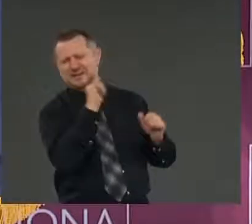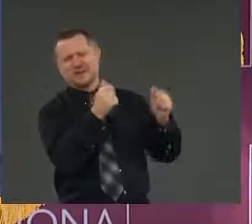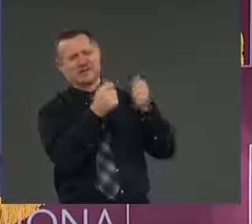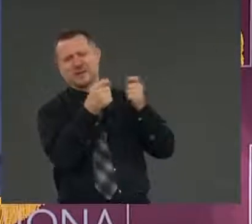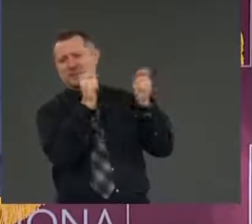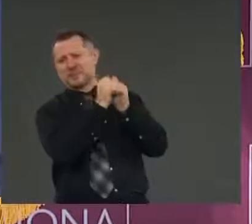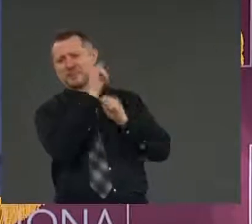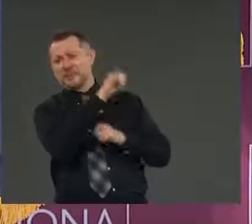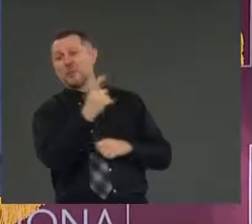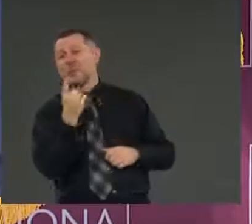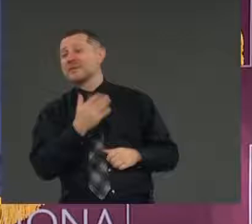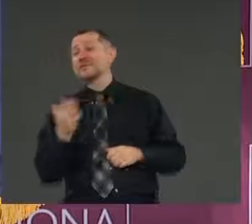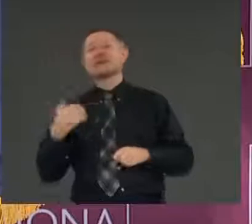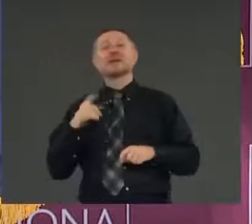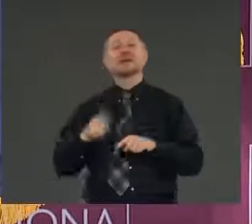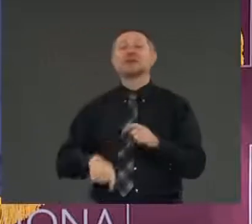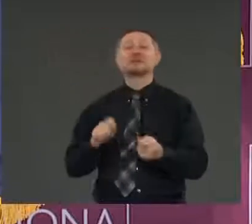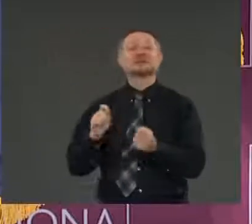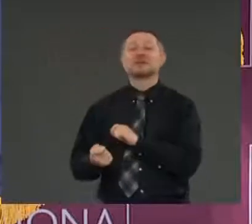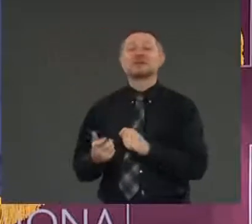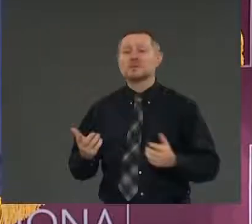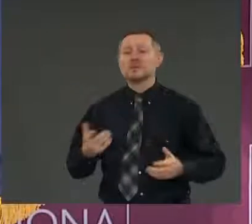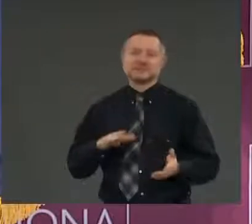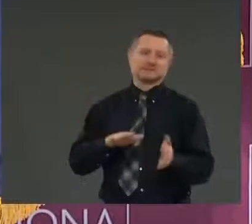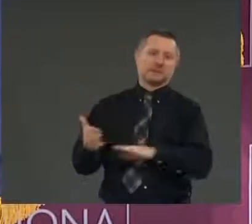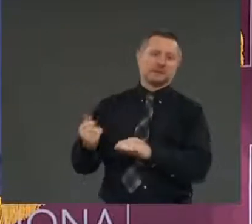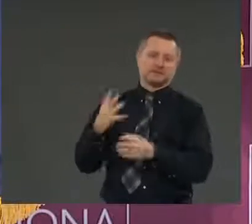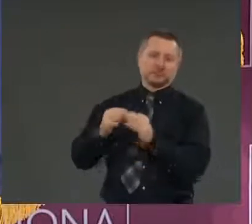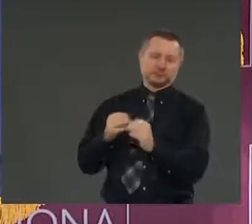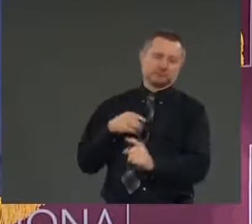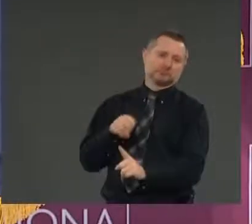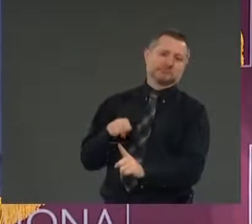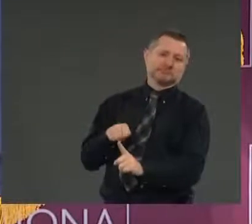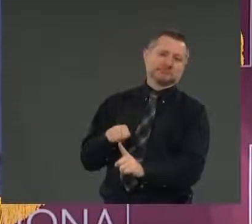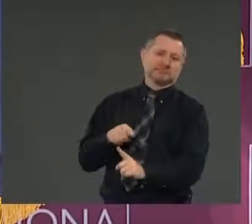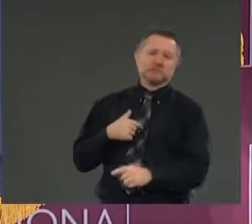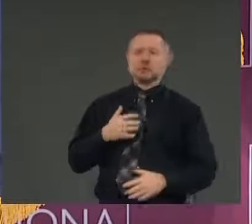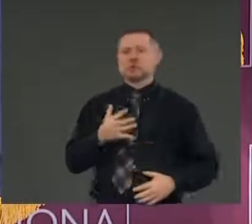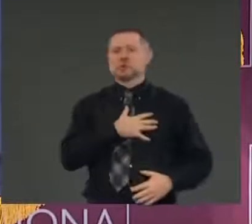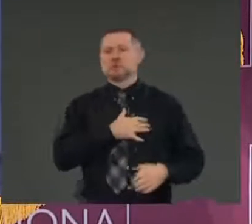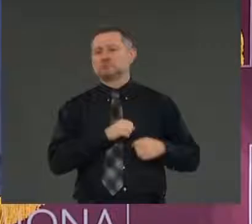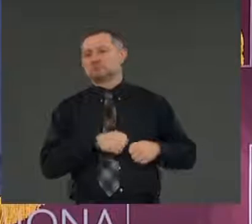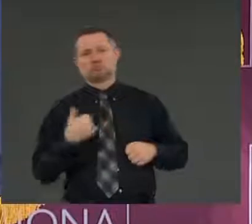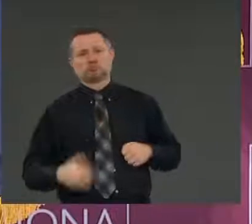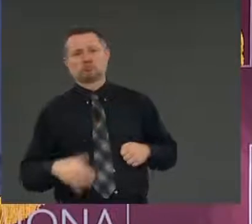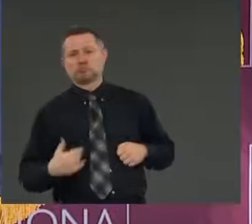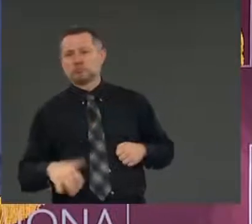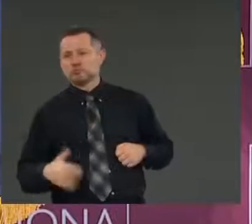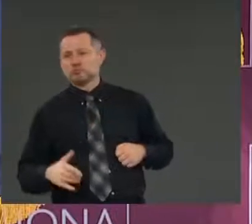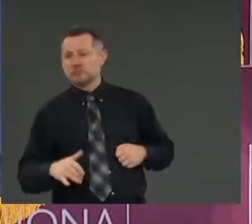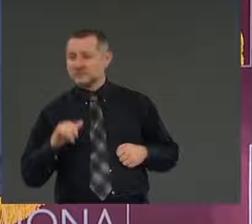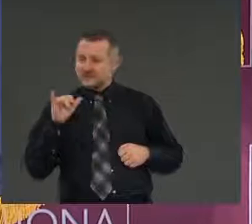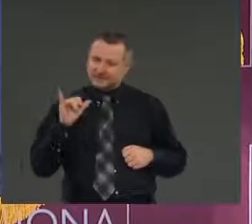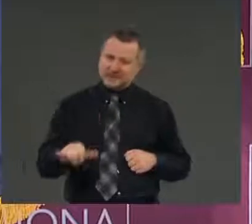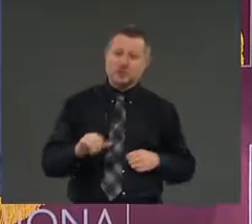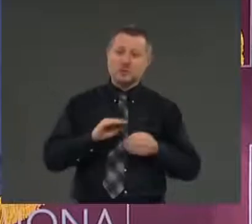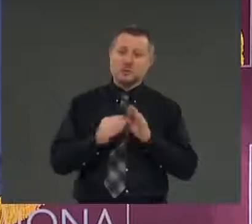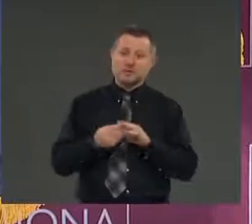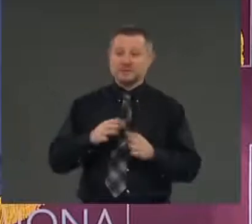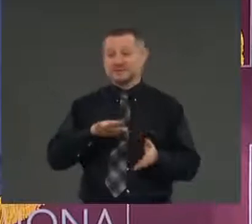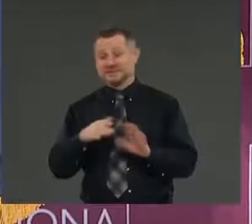number that we can't fix is the number of deaths. That's the only number that